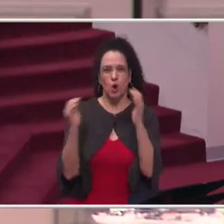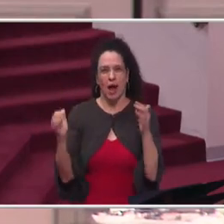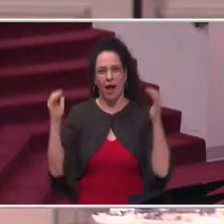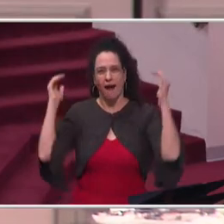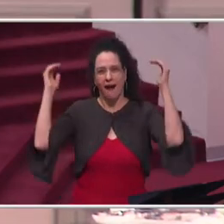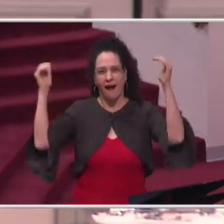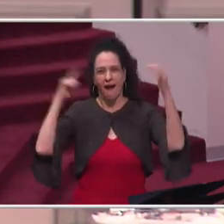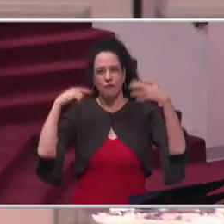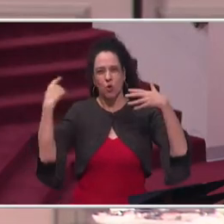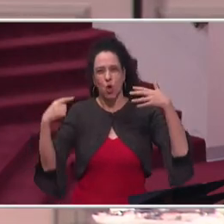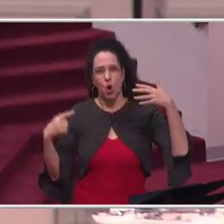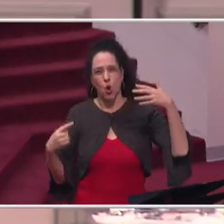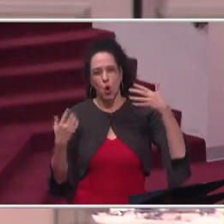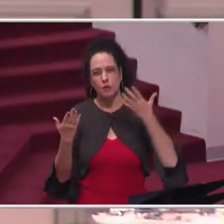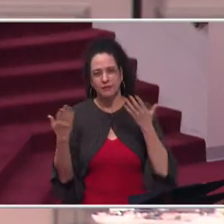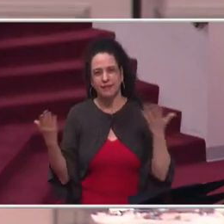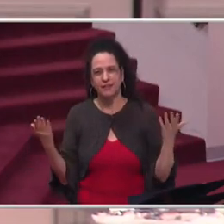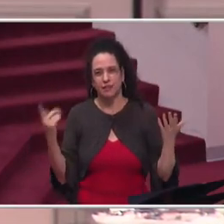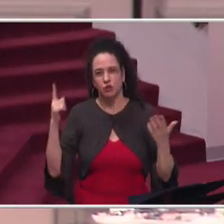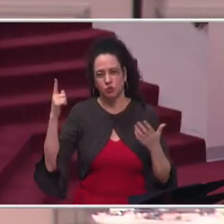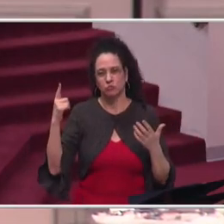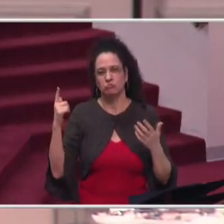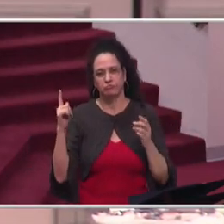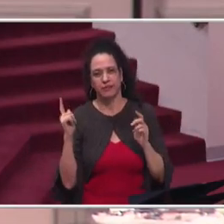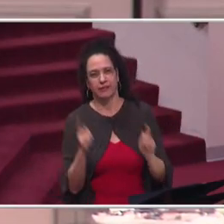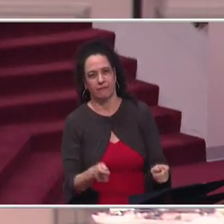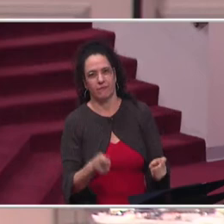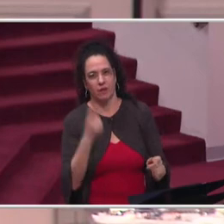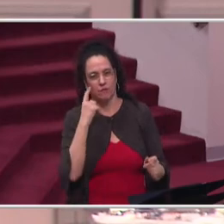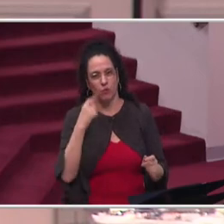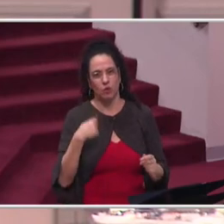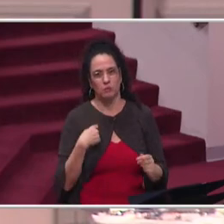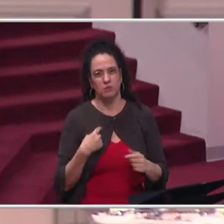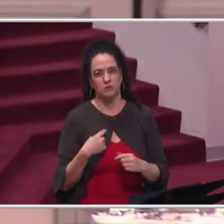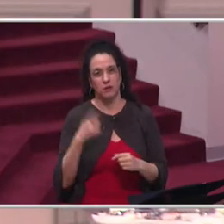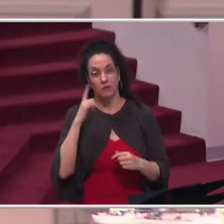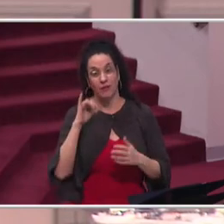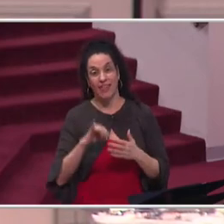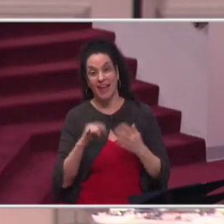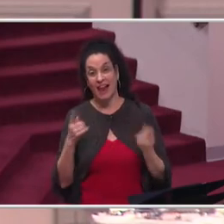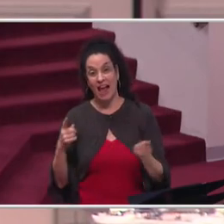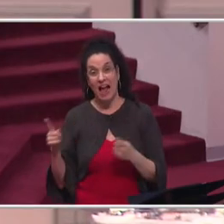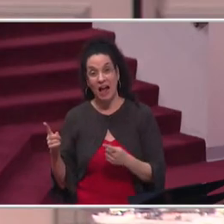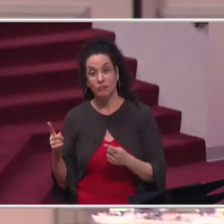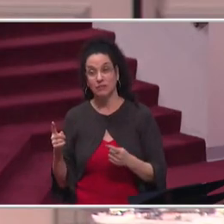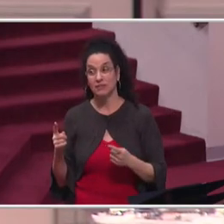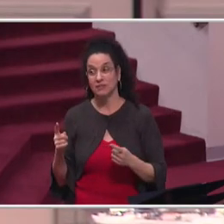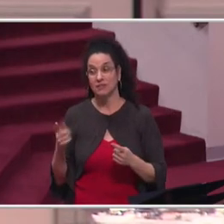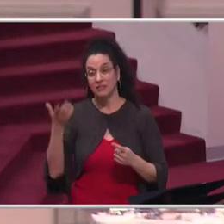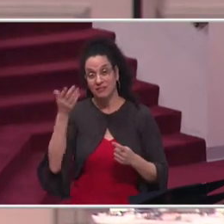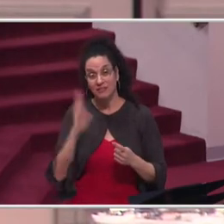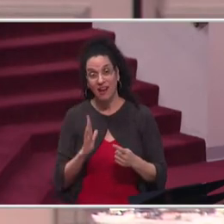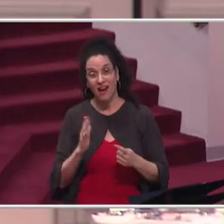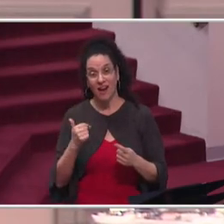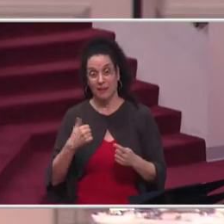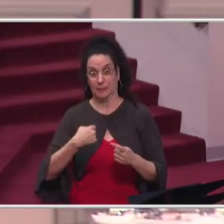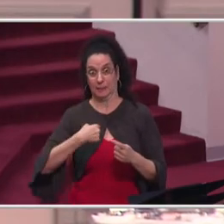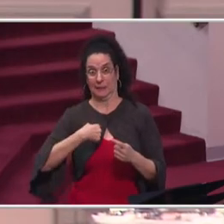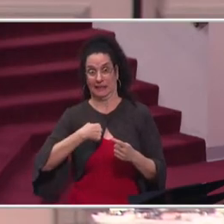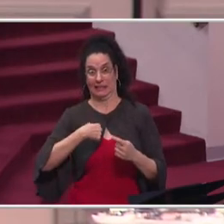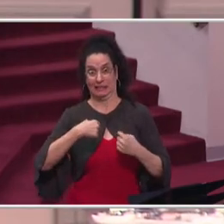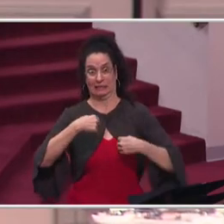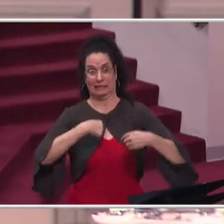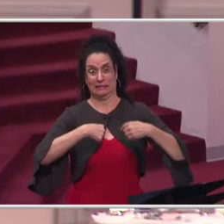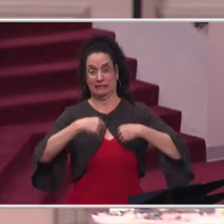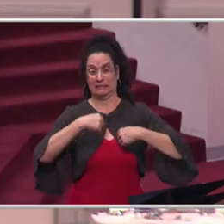you have for me. And in order for that to occur, God, I'm going to get out of the way. I'm going to